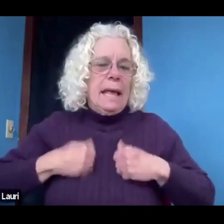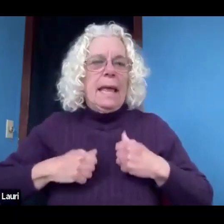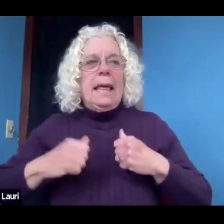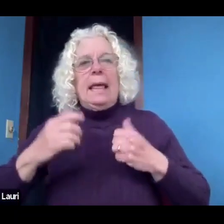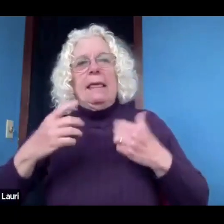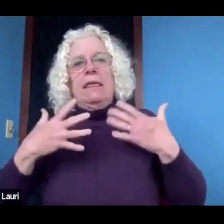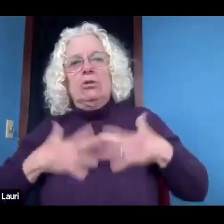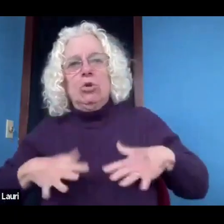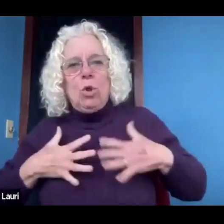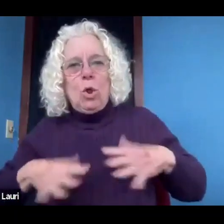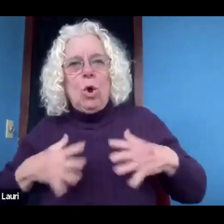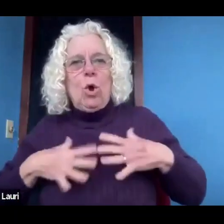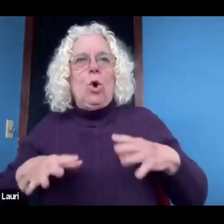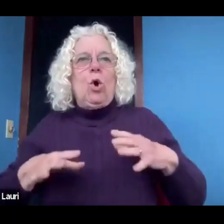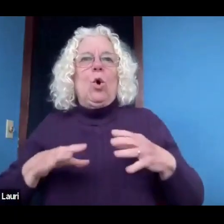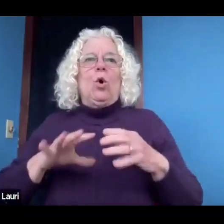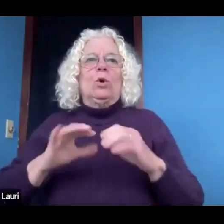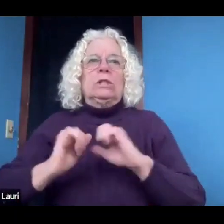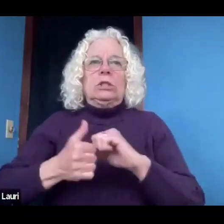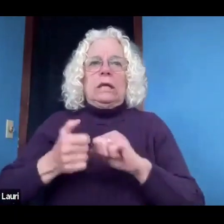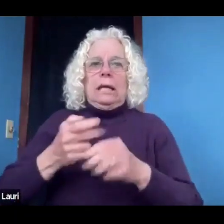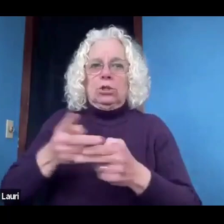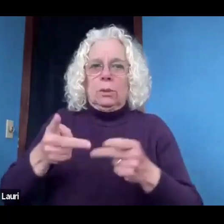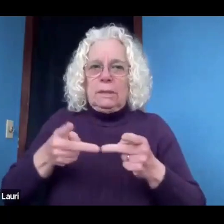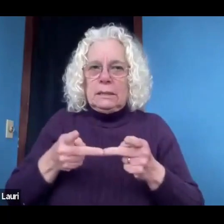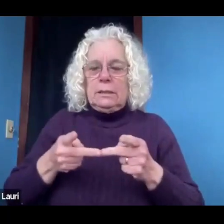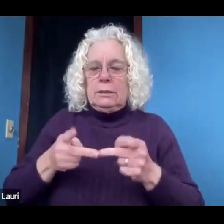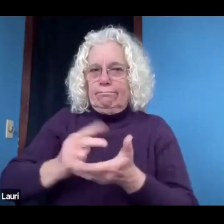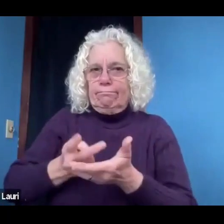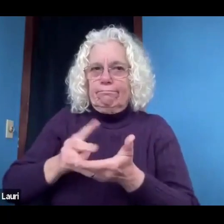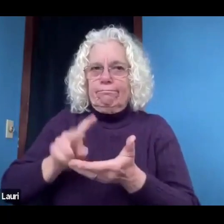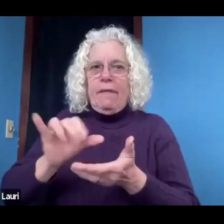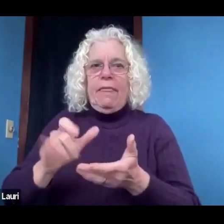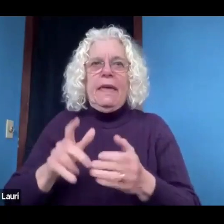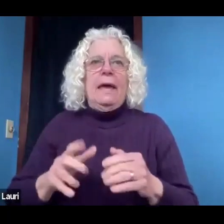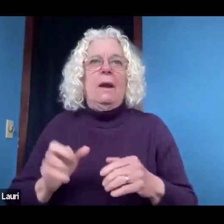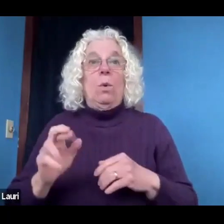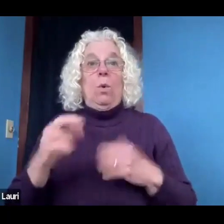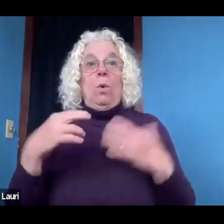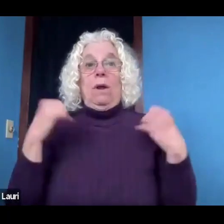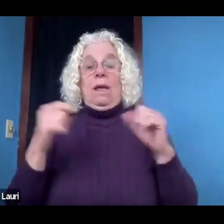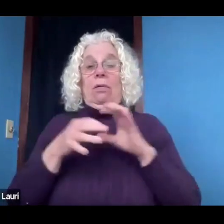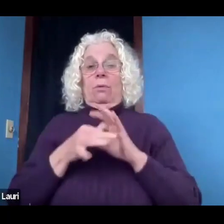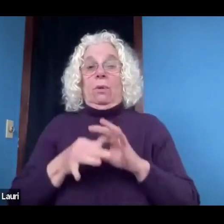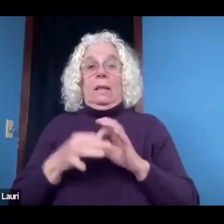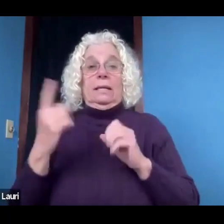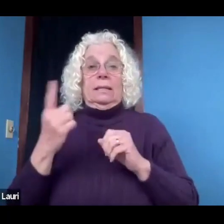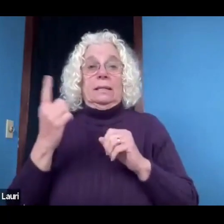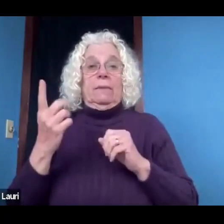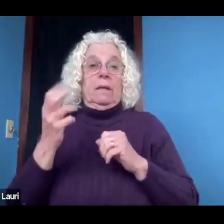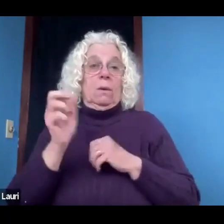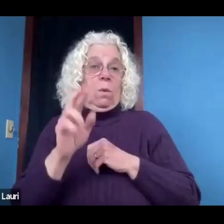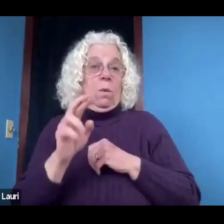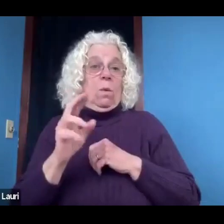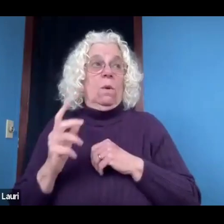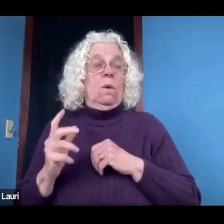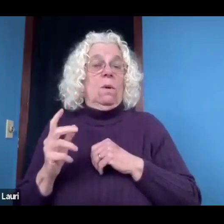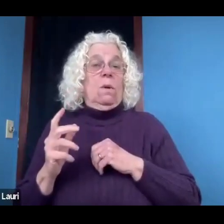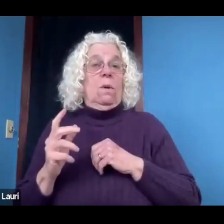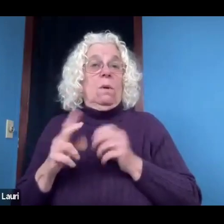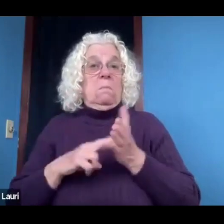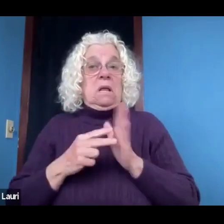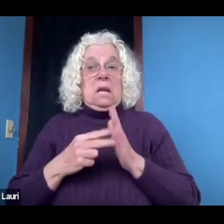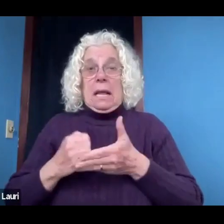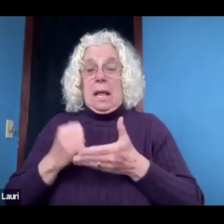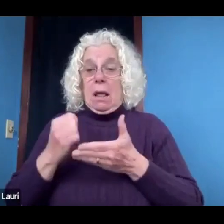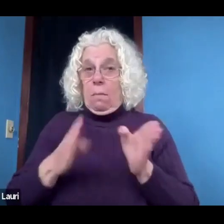transferring, mobility, and positioning. It can also be, like I said, health-related functions. It could also include things like meal